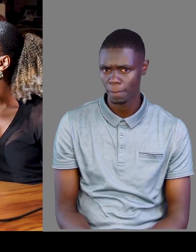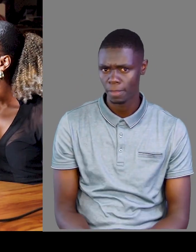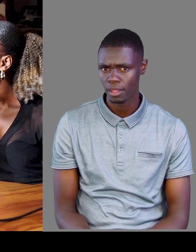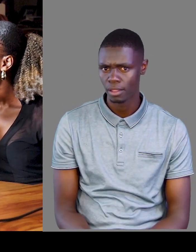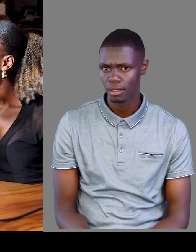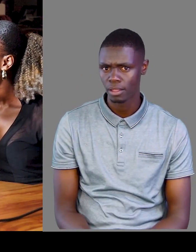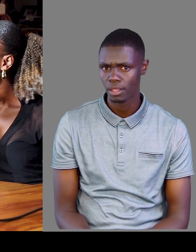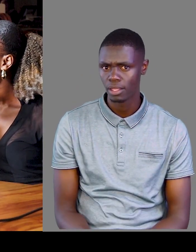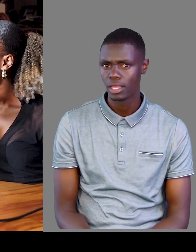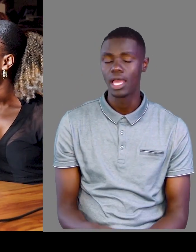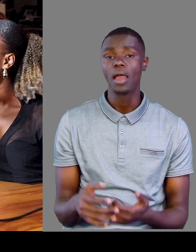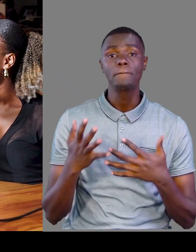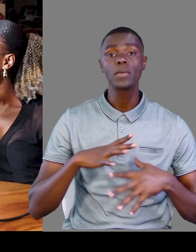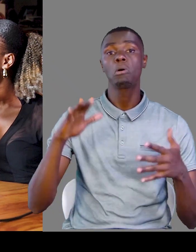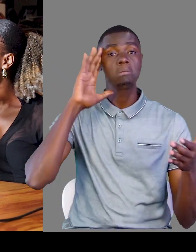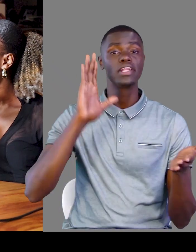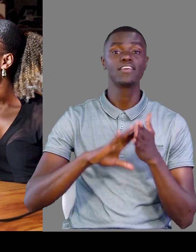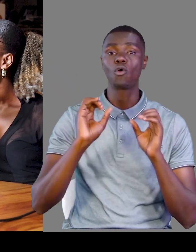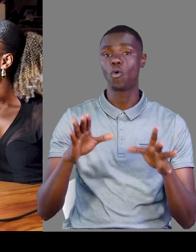watu hawaamini naweza dance.